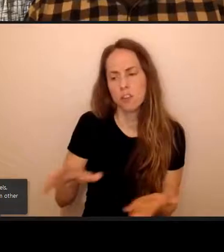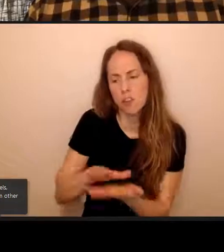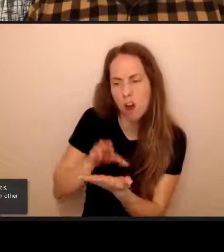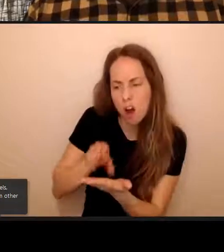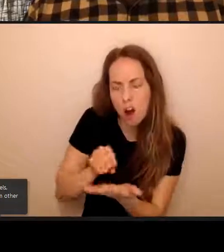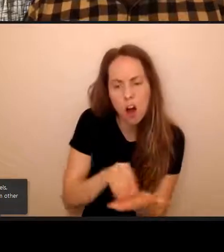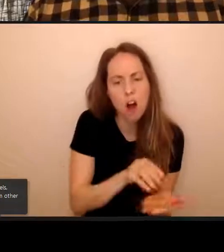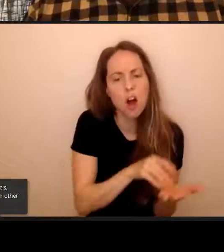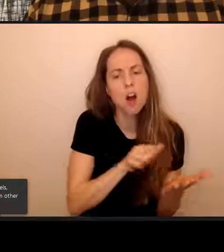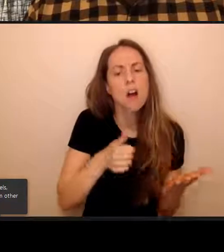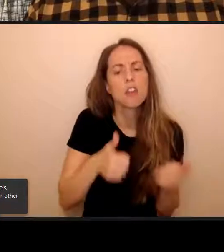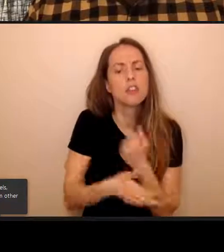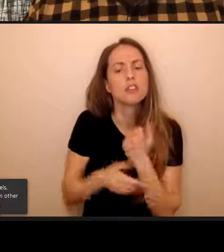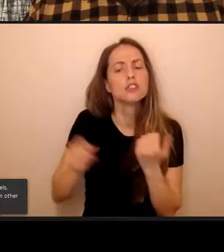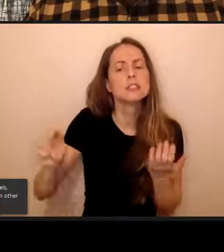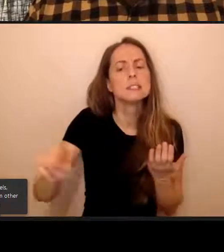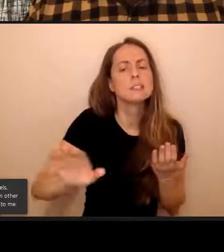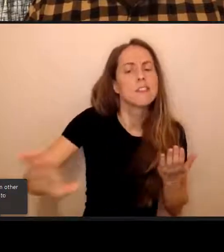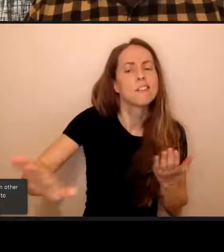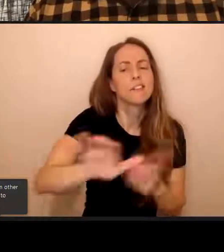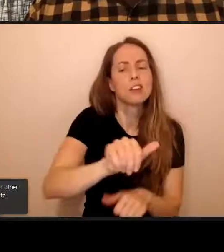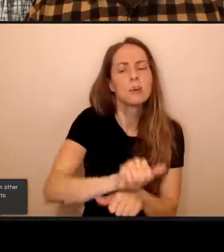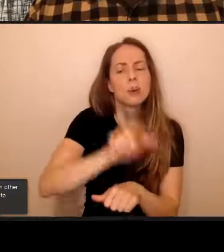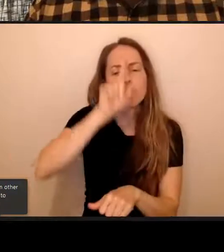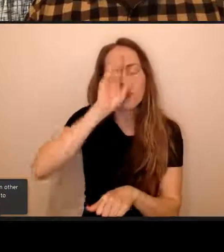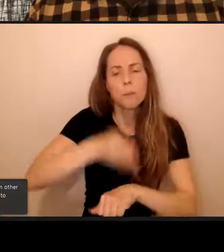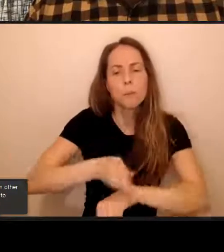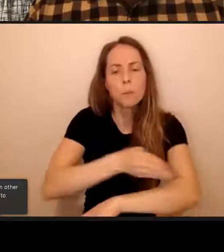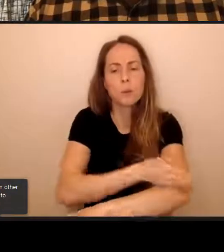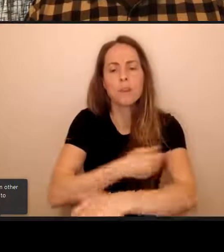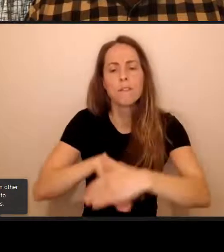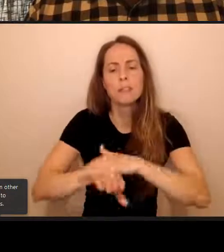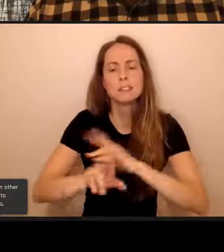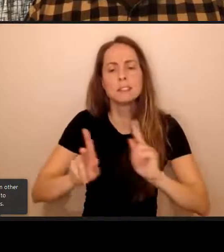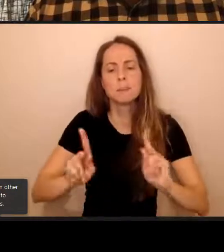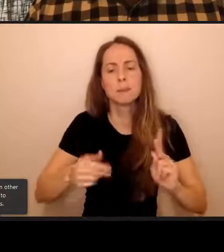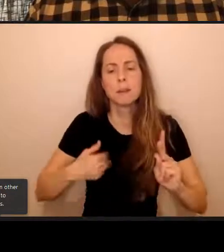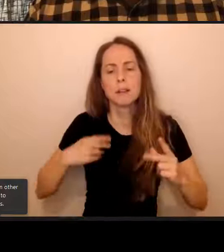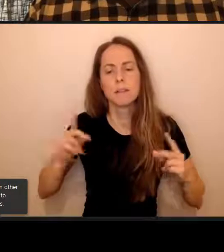in terms of work they're doing to improve access for people with disabilities?